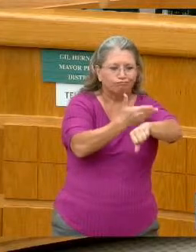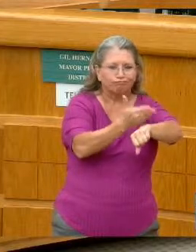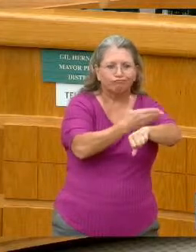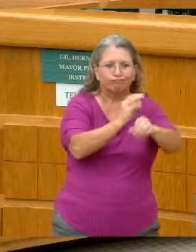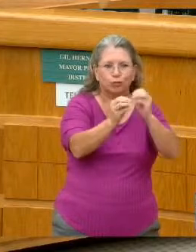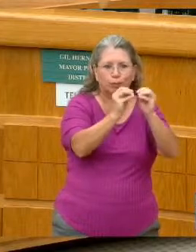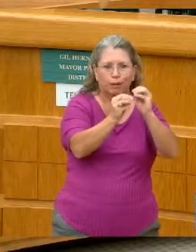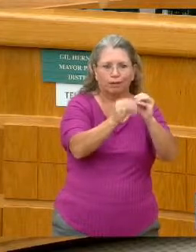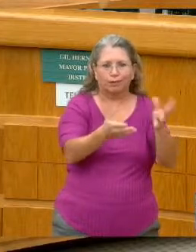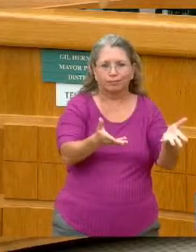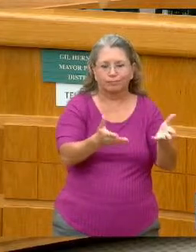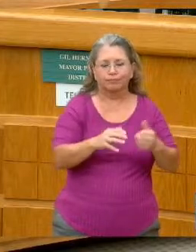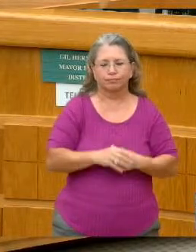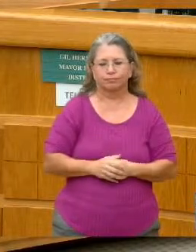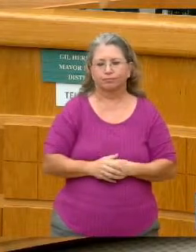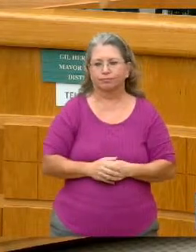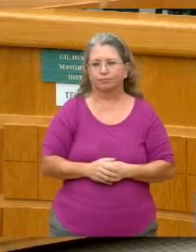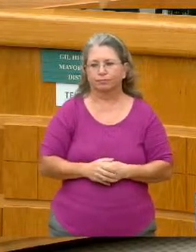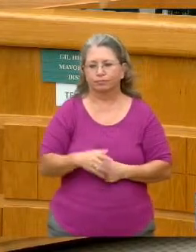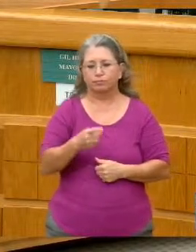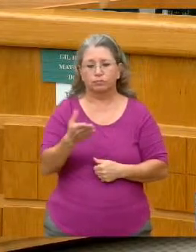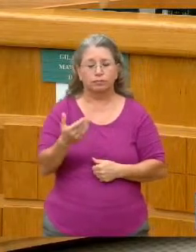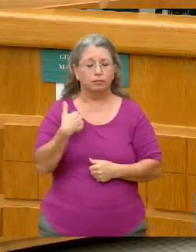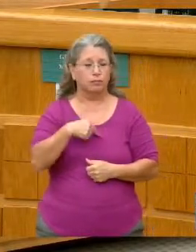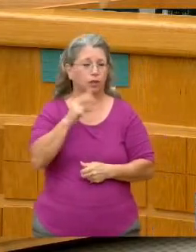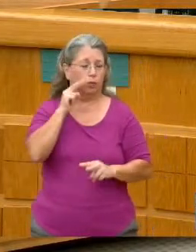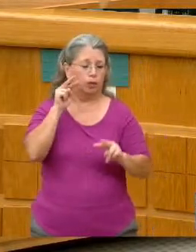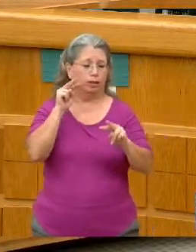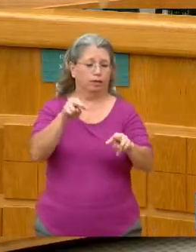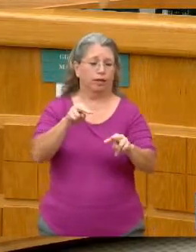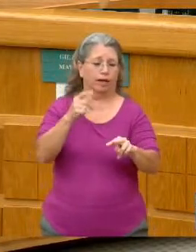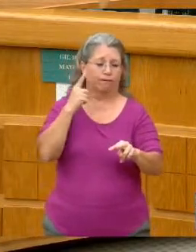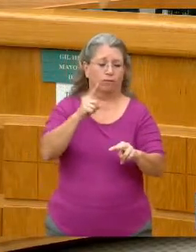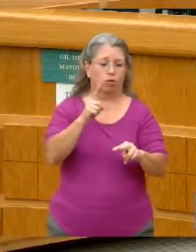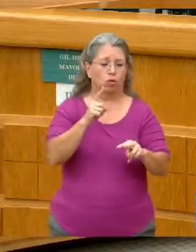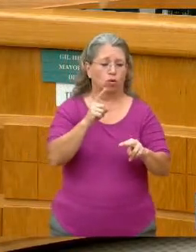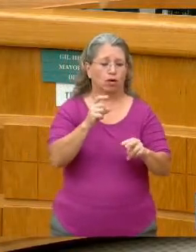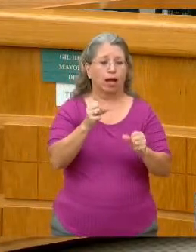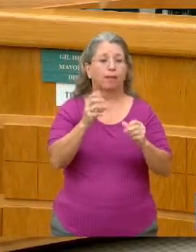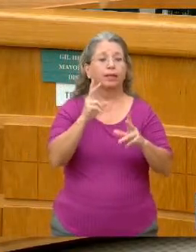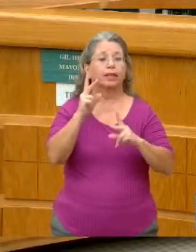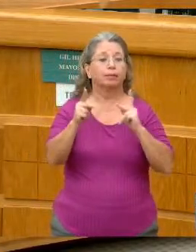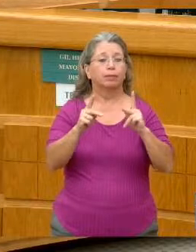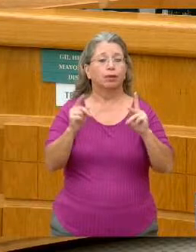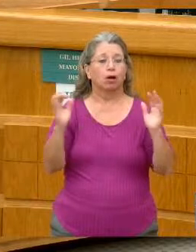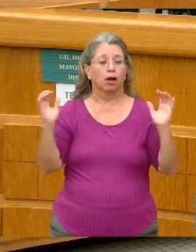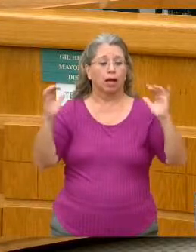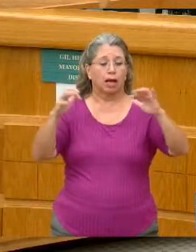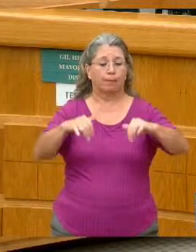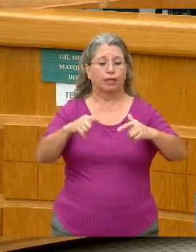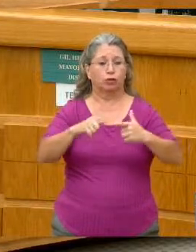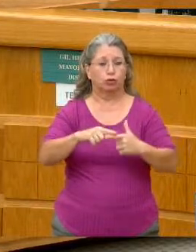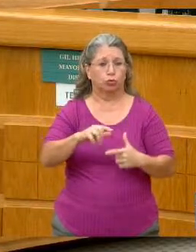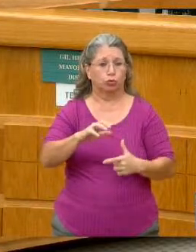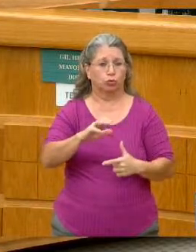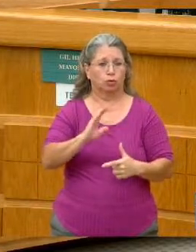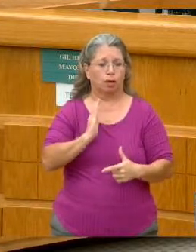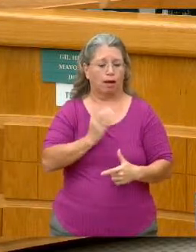Okay, and then one other thing we can look at with foot traffic is how many people are coming to the coastal bend. So what we've done here